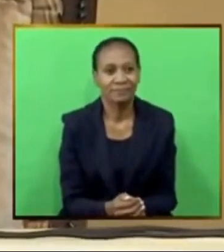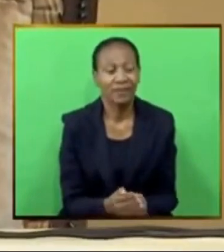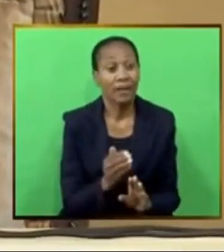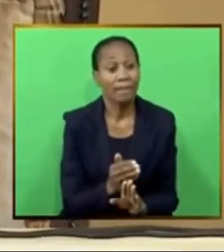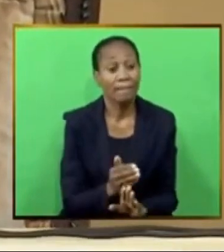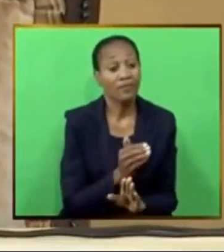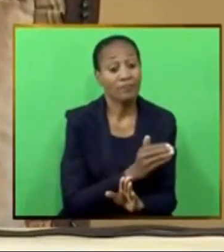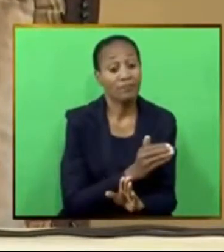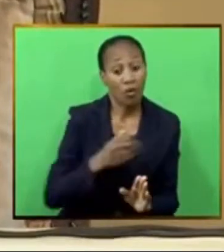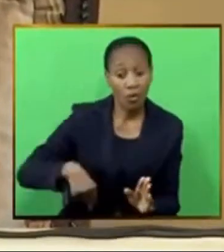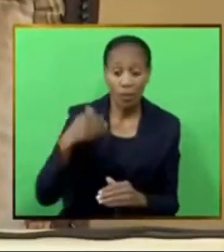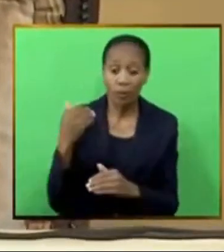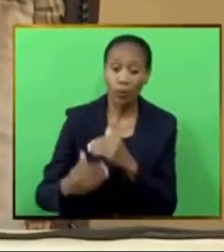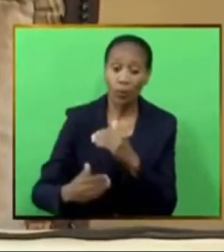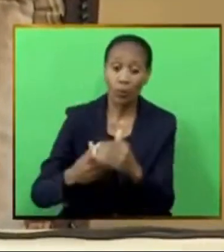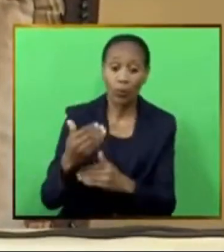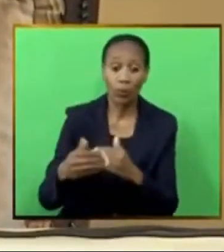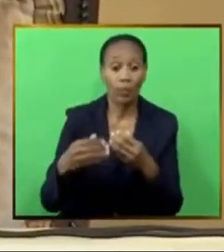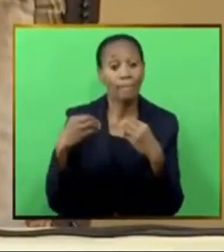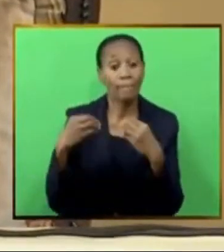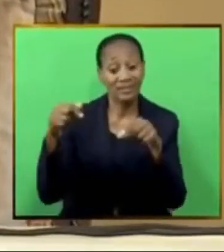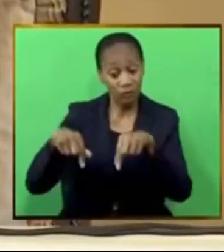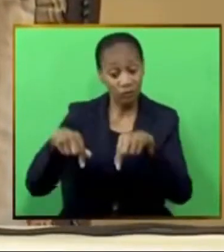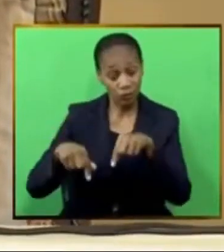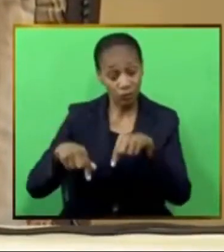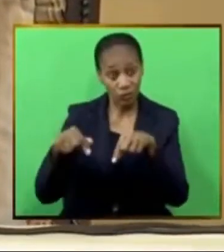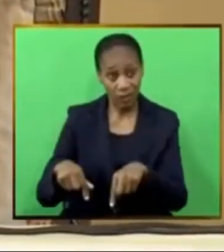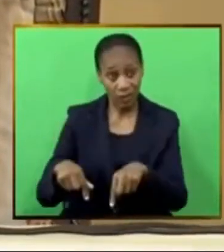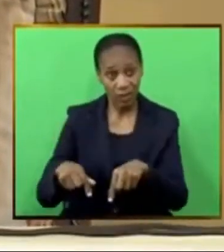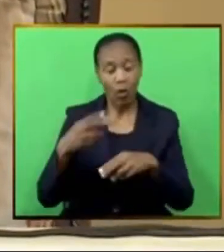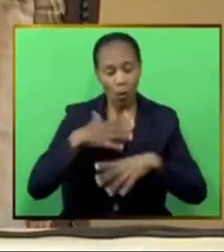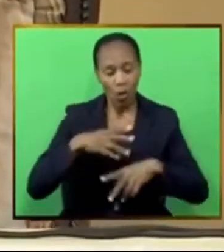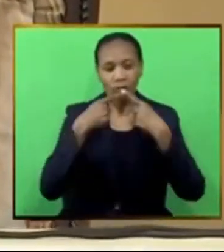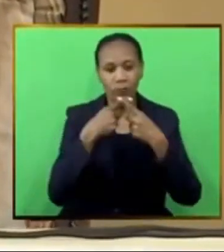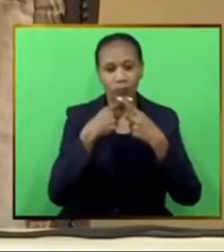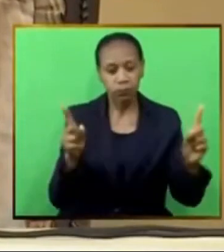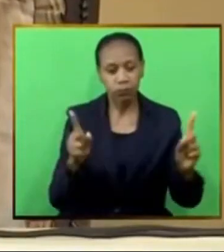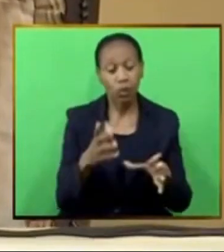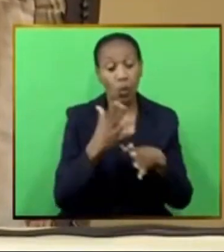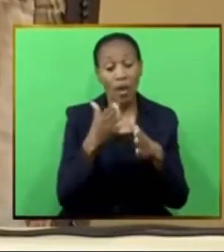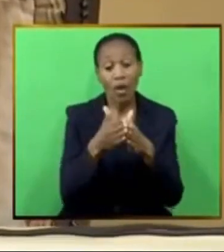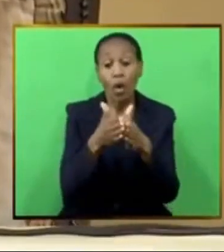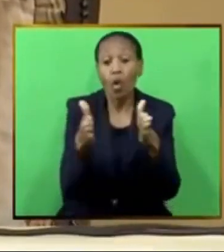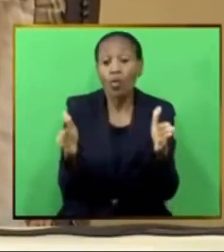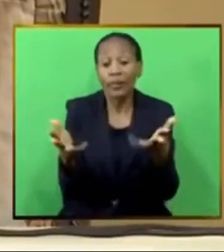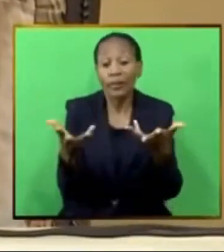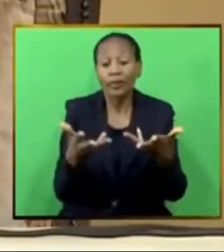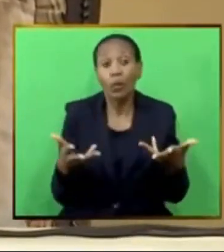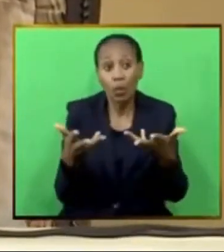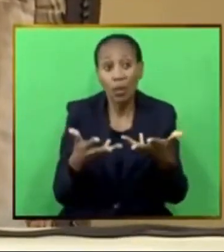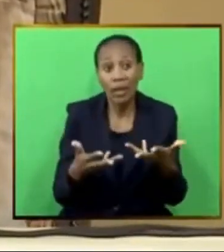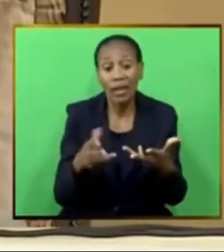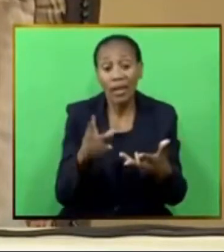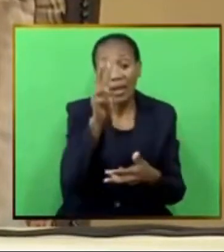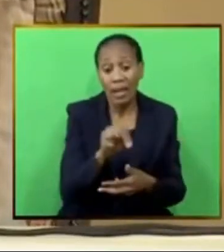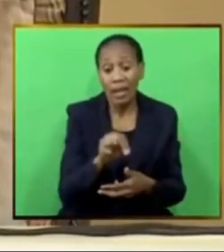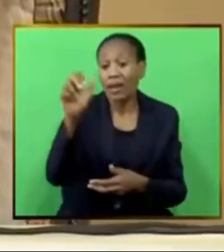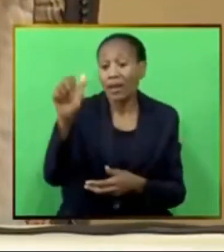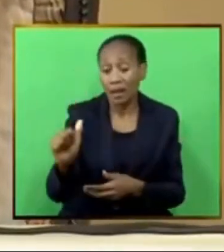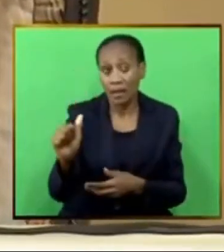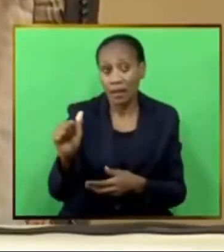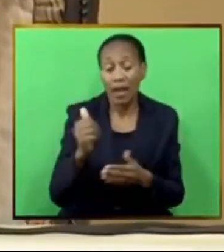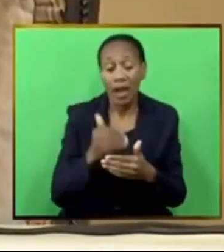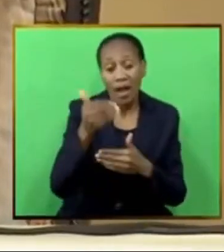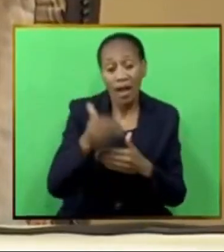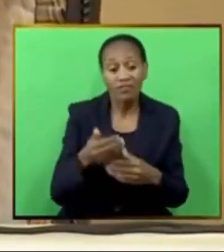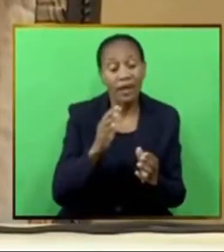Before we proceed with today's business, I wish to announce that the vacancies which occurred in the National Assembly due